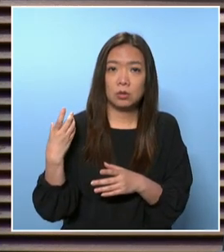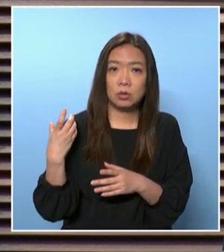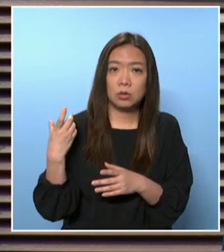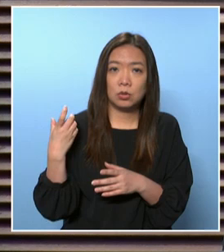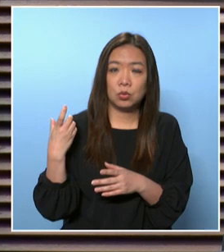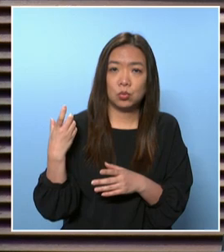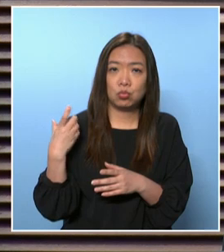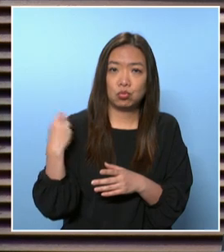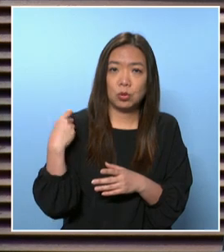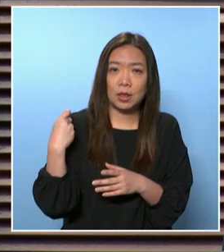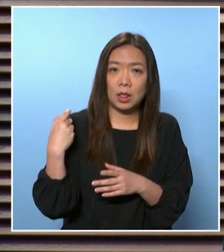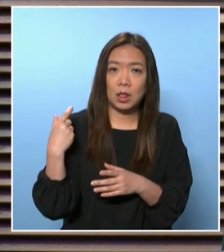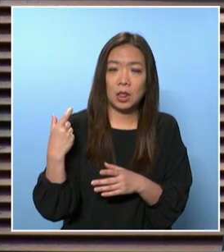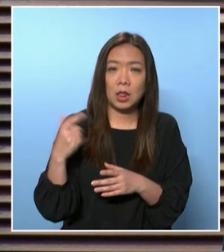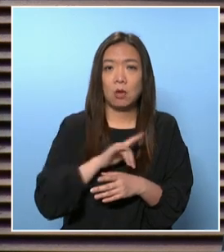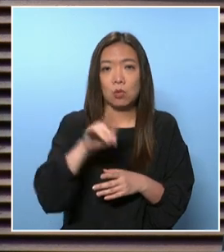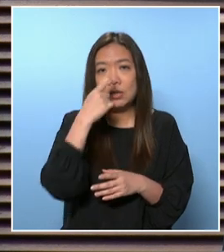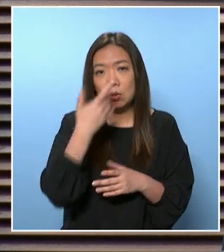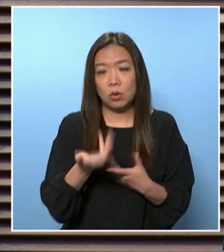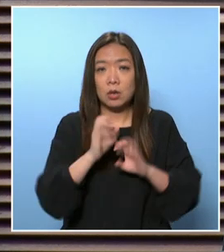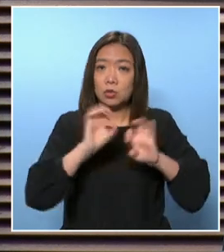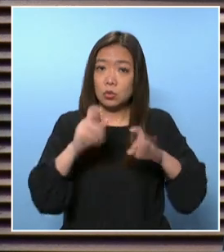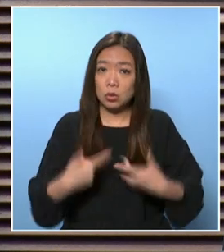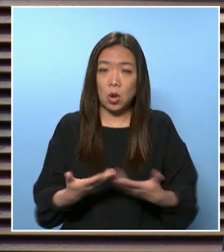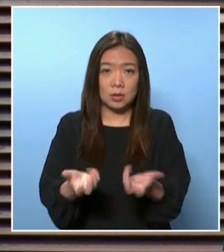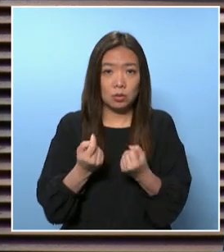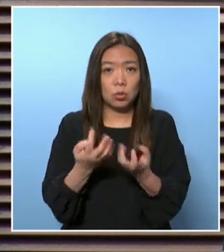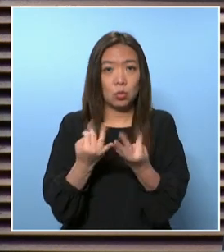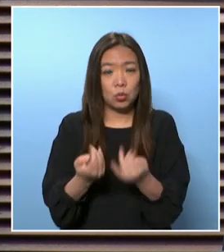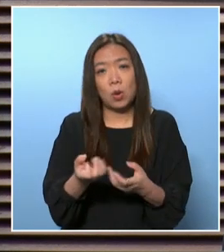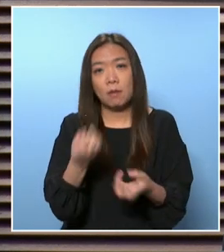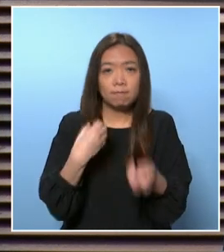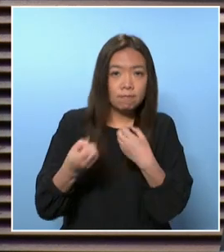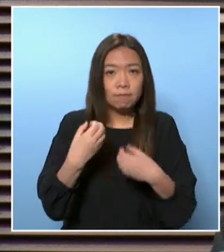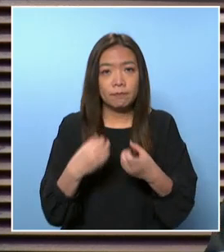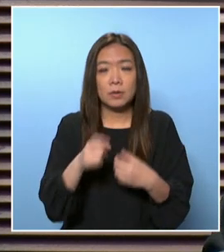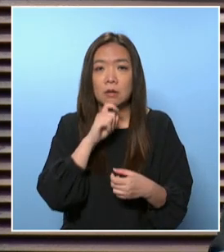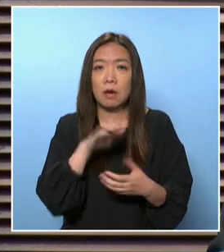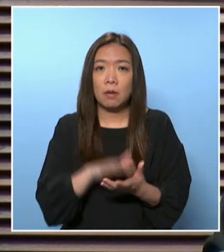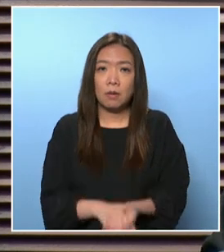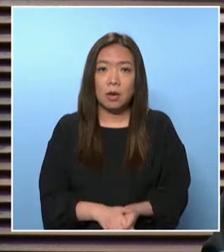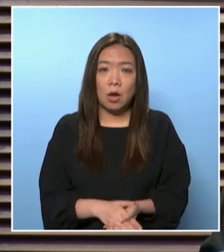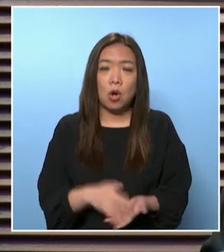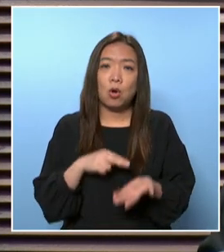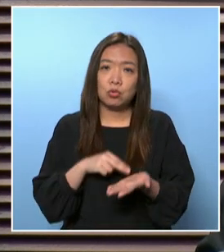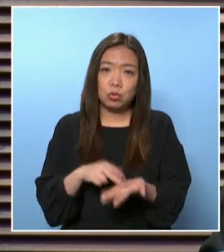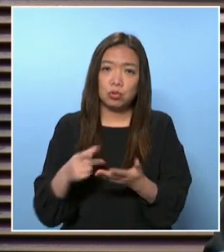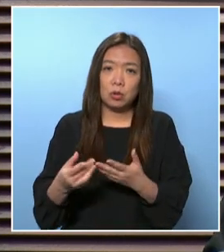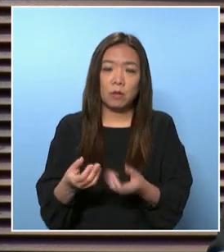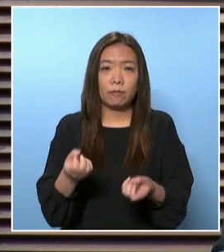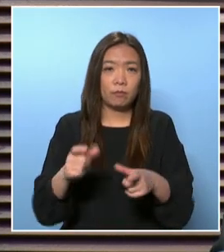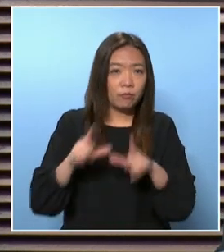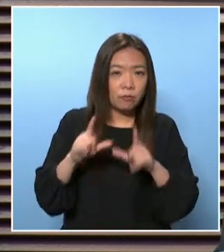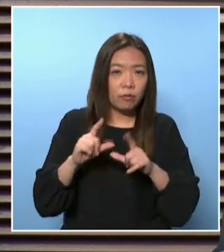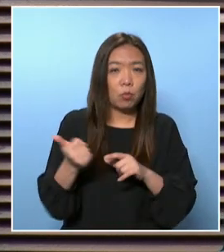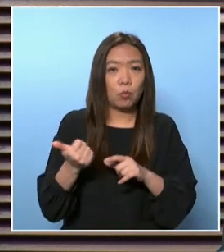we paid a visit to the UK recently, and from that, we have received quite a lot